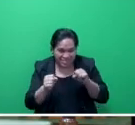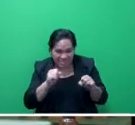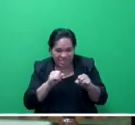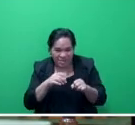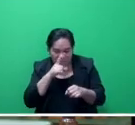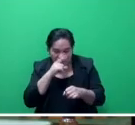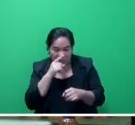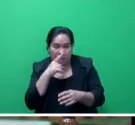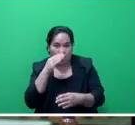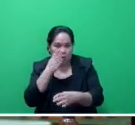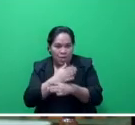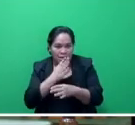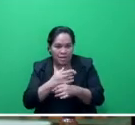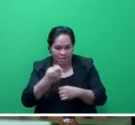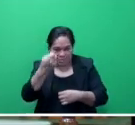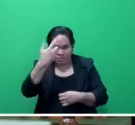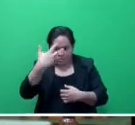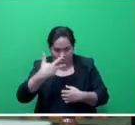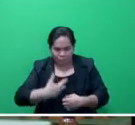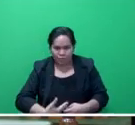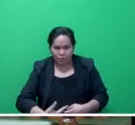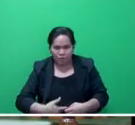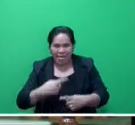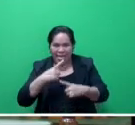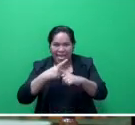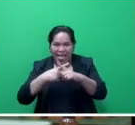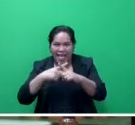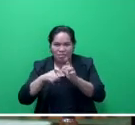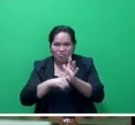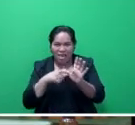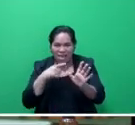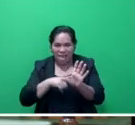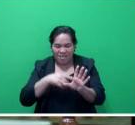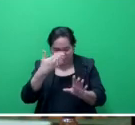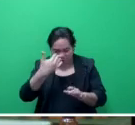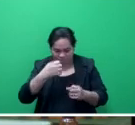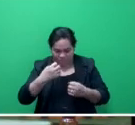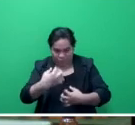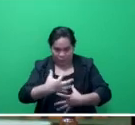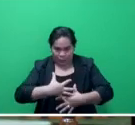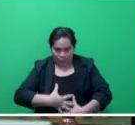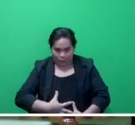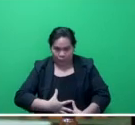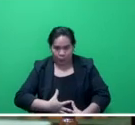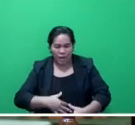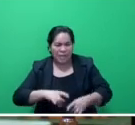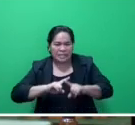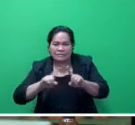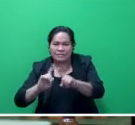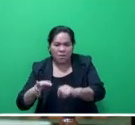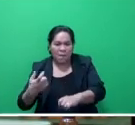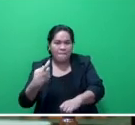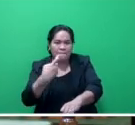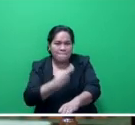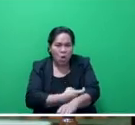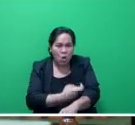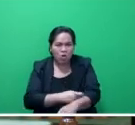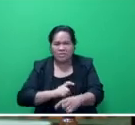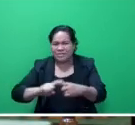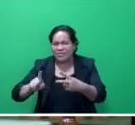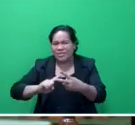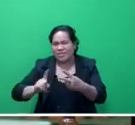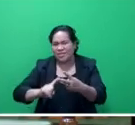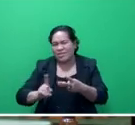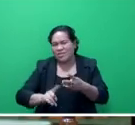MRI scan, CT scans, X-ray center, dental X-ray, OPG, mammograms, bone densitometer and